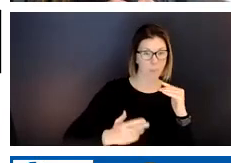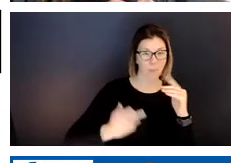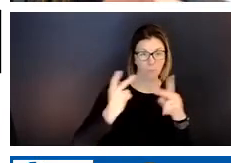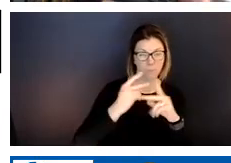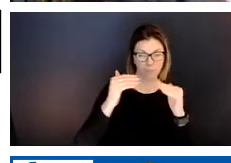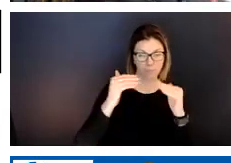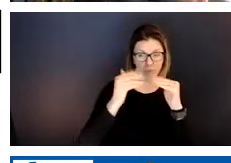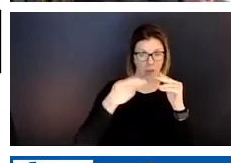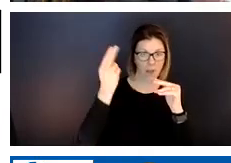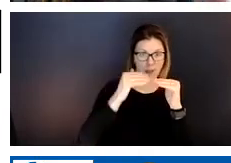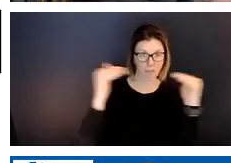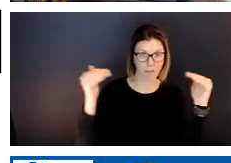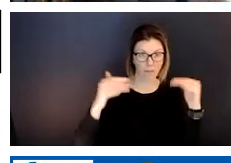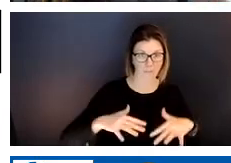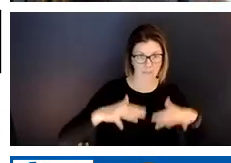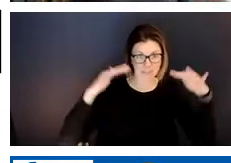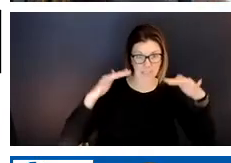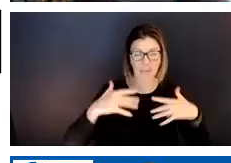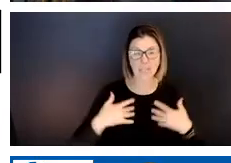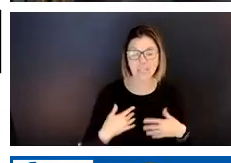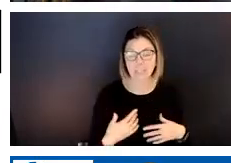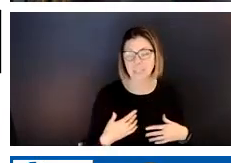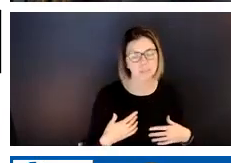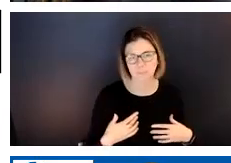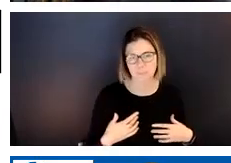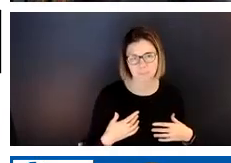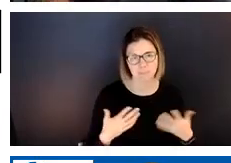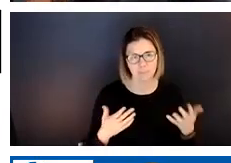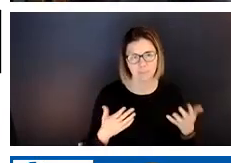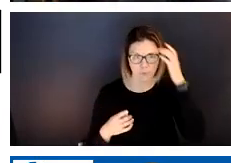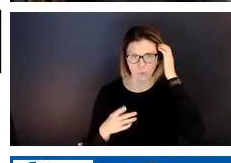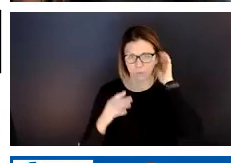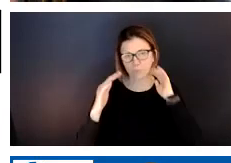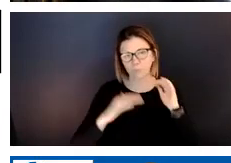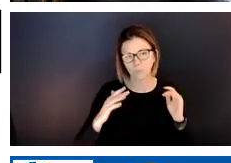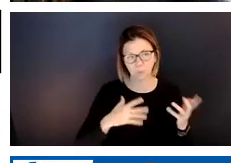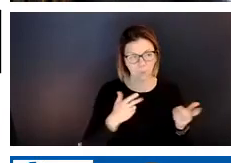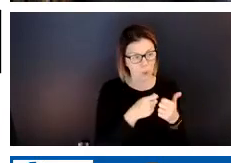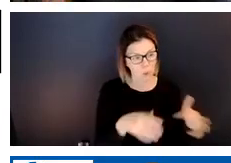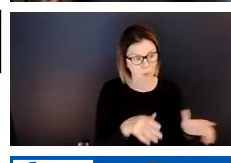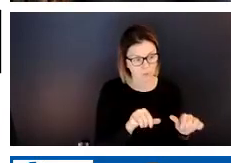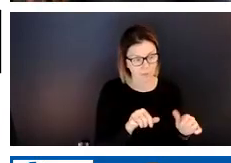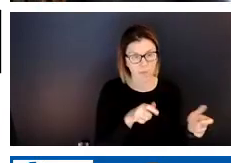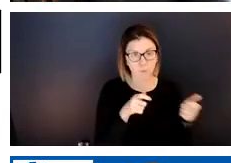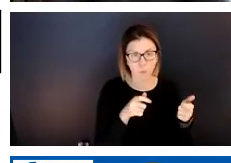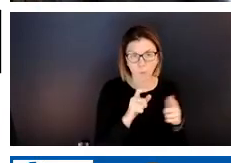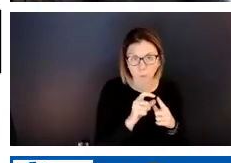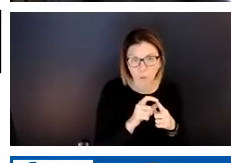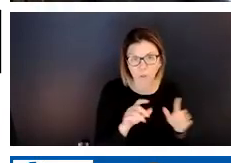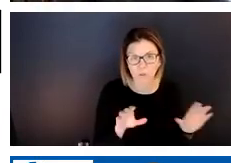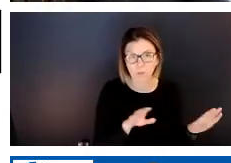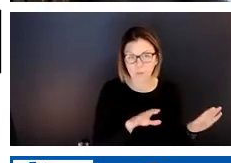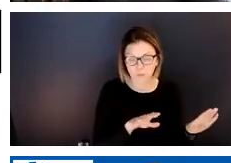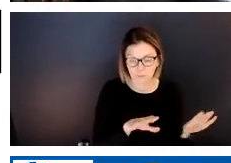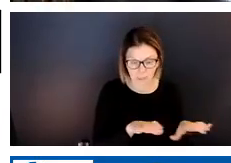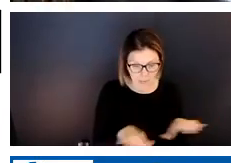escalation or anxiety, where we lose our ability to control our words, our actions. We may do things